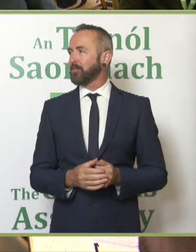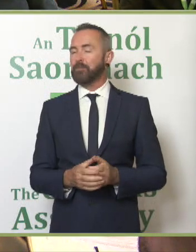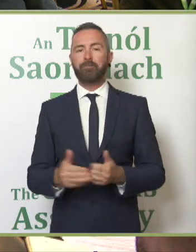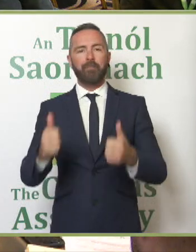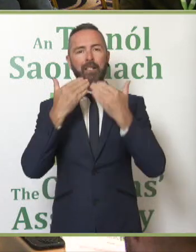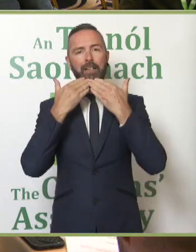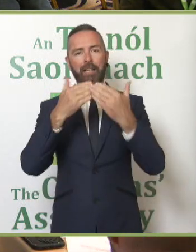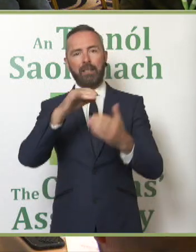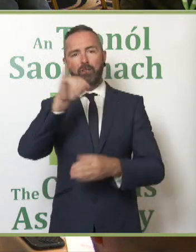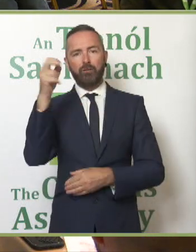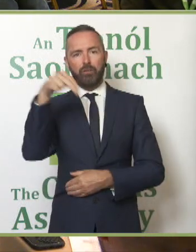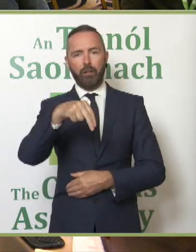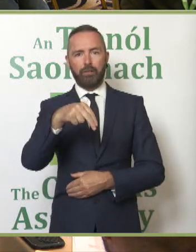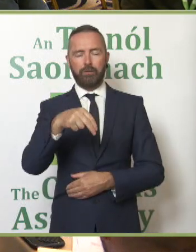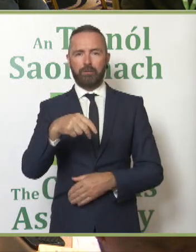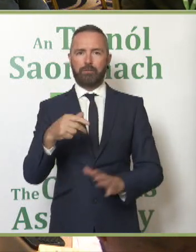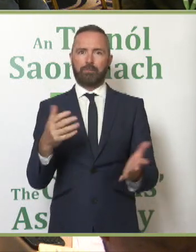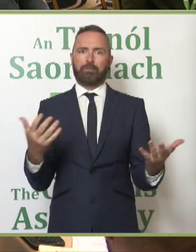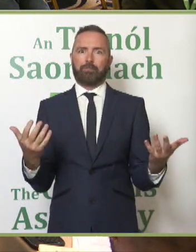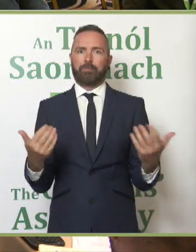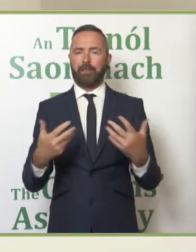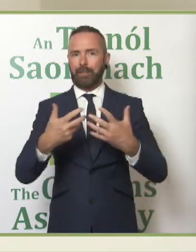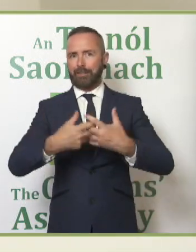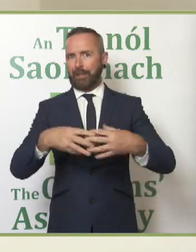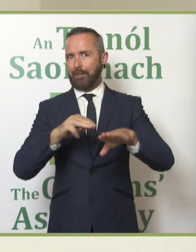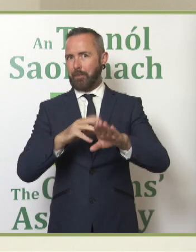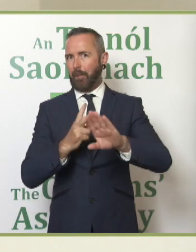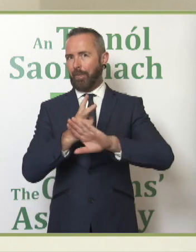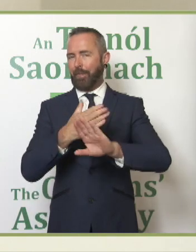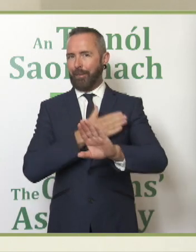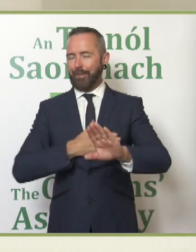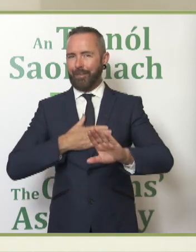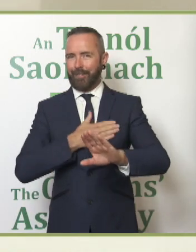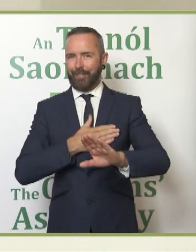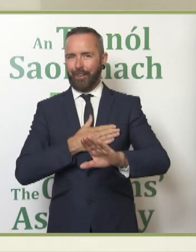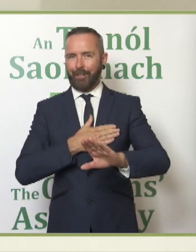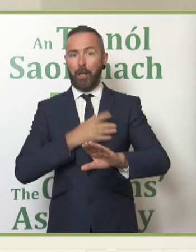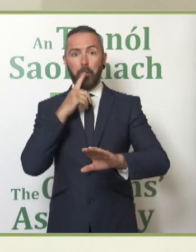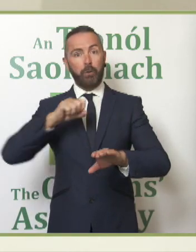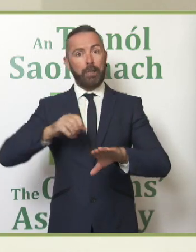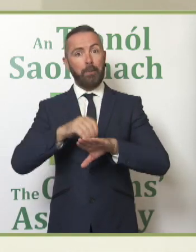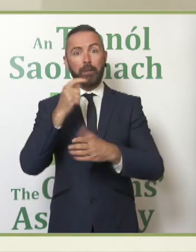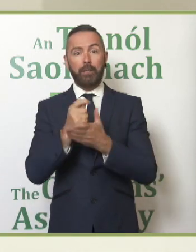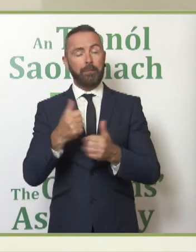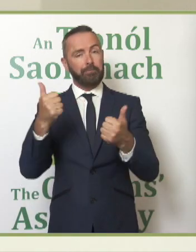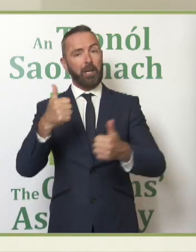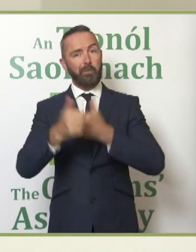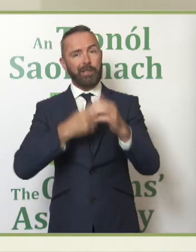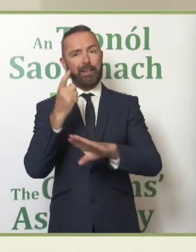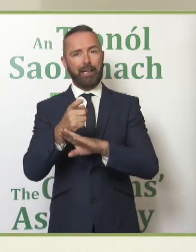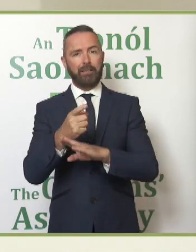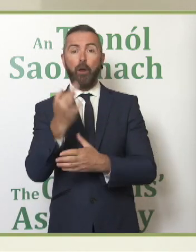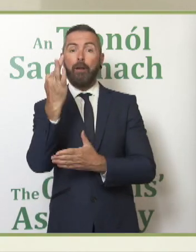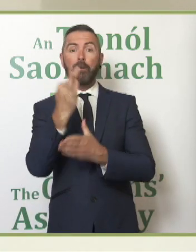Thank you, John, and despite the technical interruptions, you really kept the time, so we appreciate that. I guess 2 or 3 takeaways